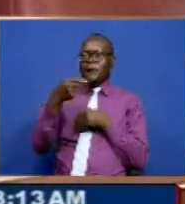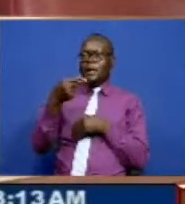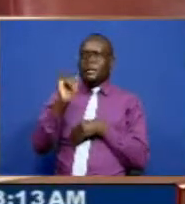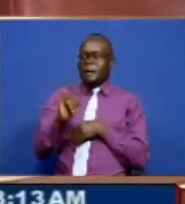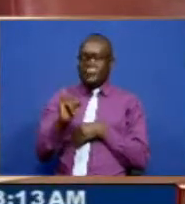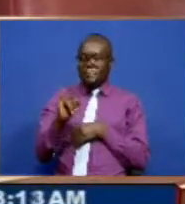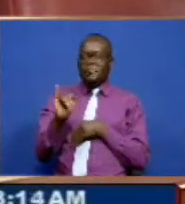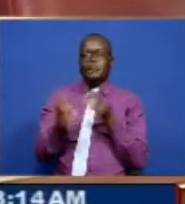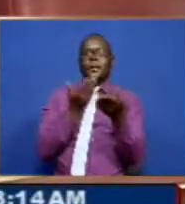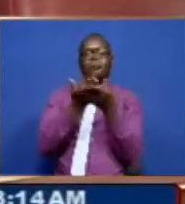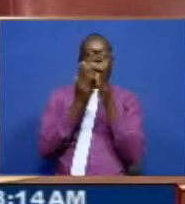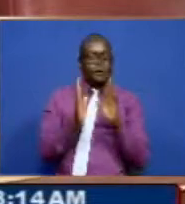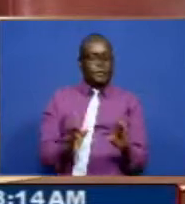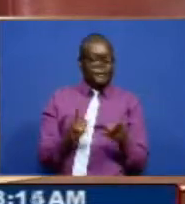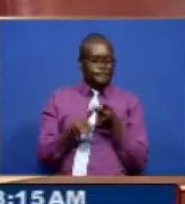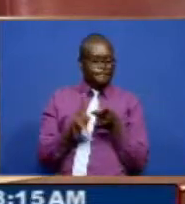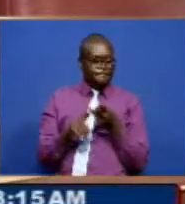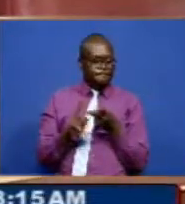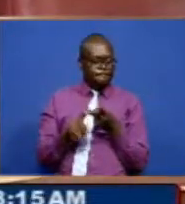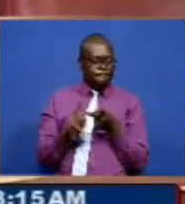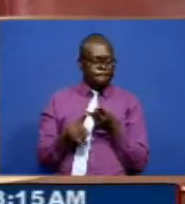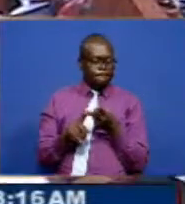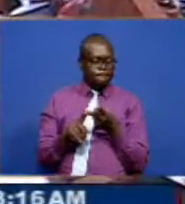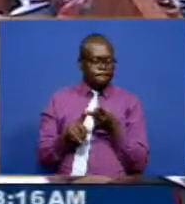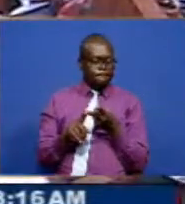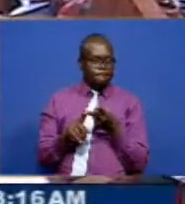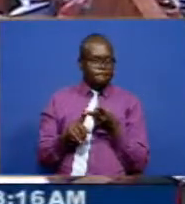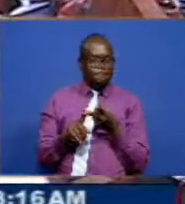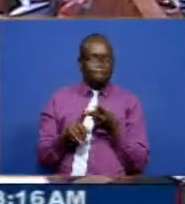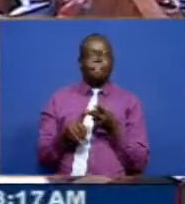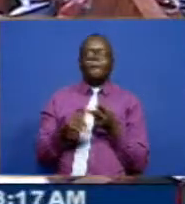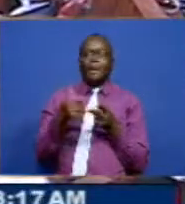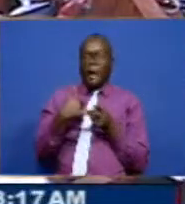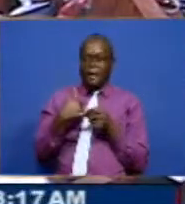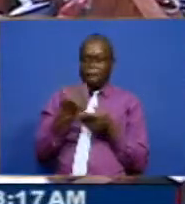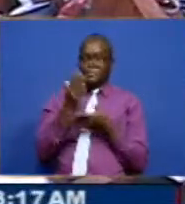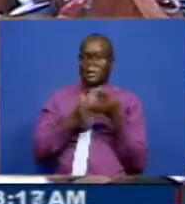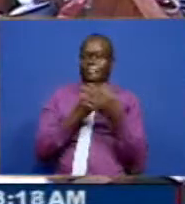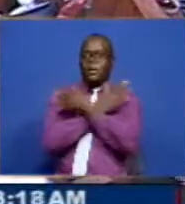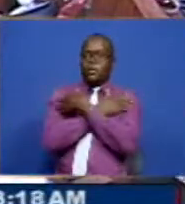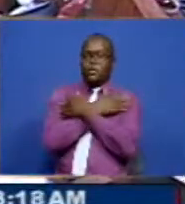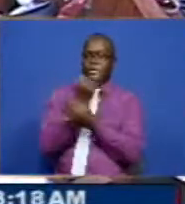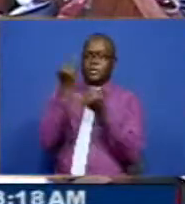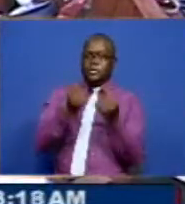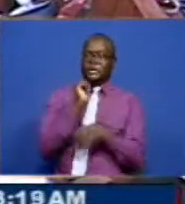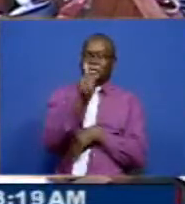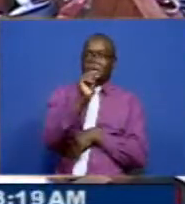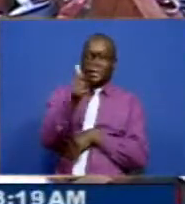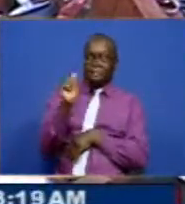of the motion, and they are behind my colleagues. They will introduce themselves.